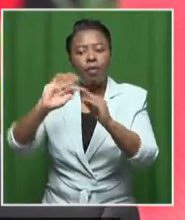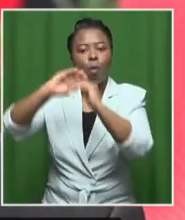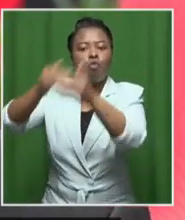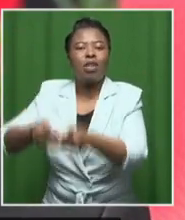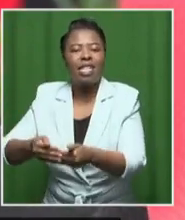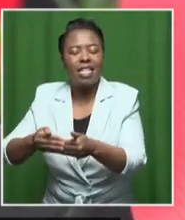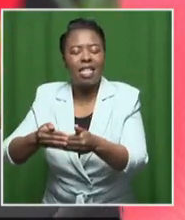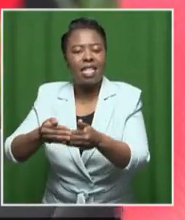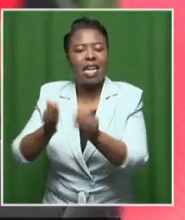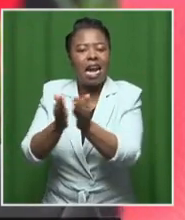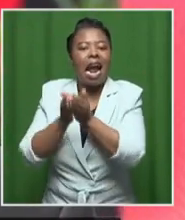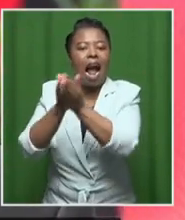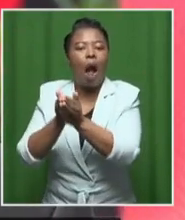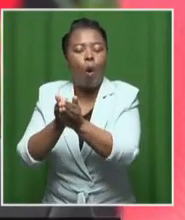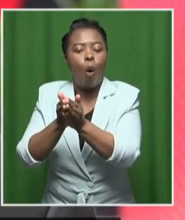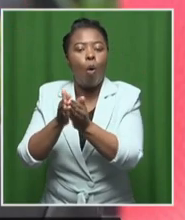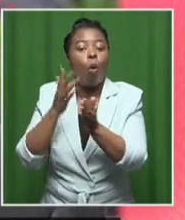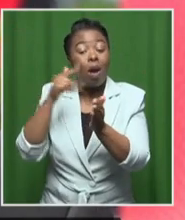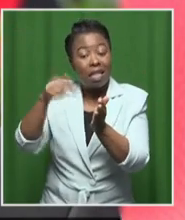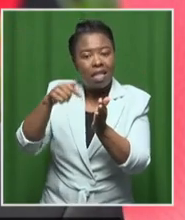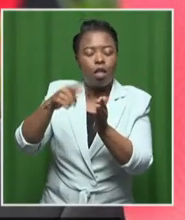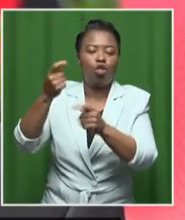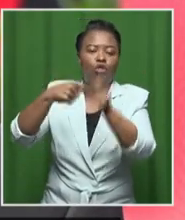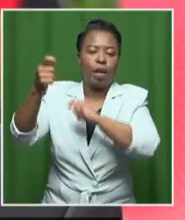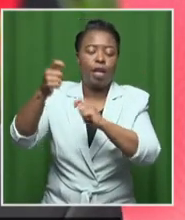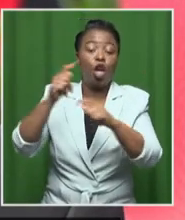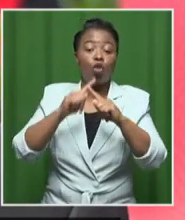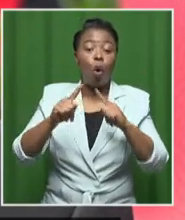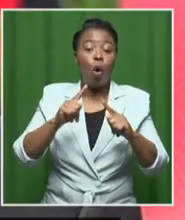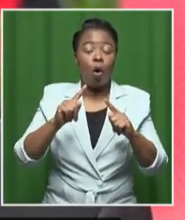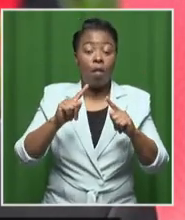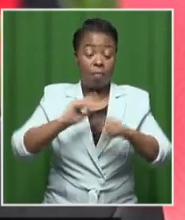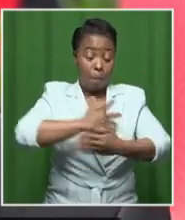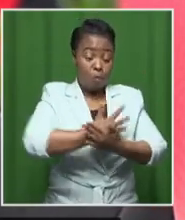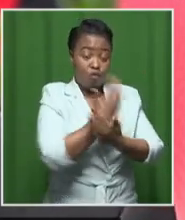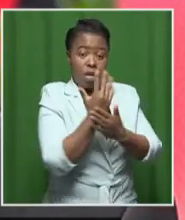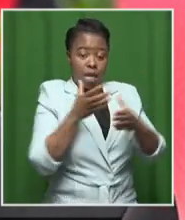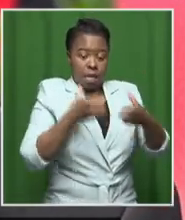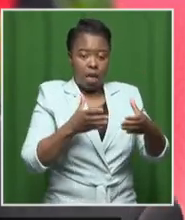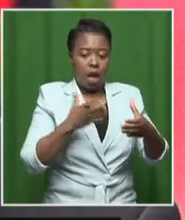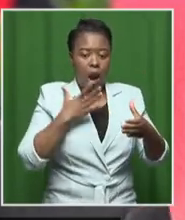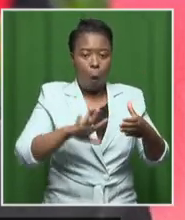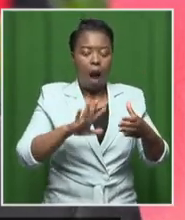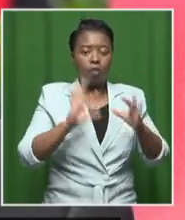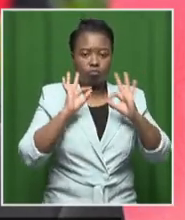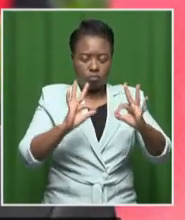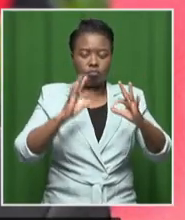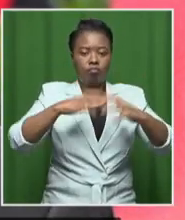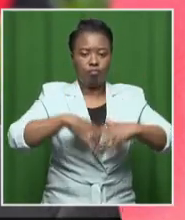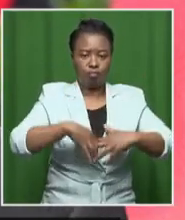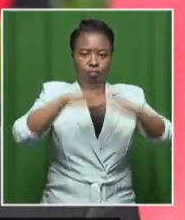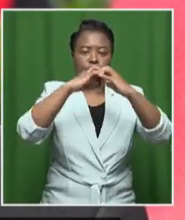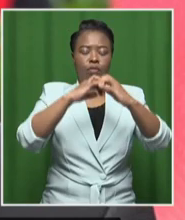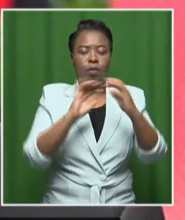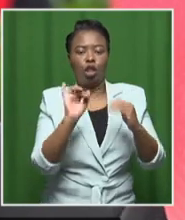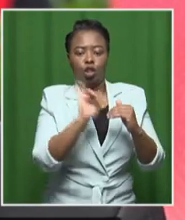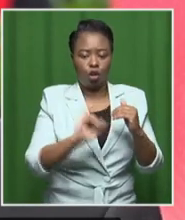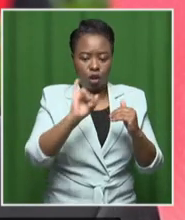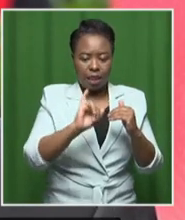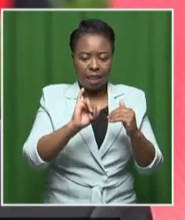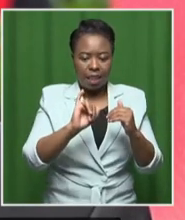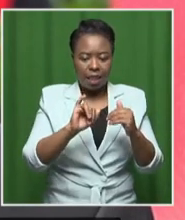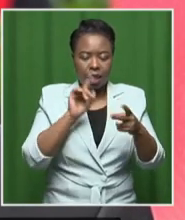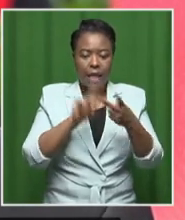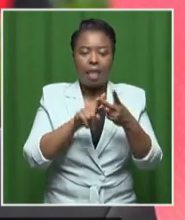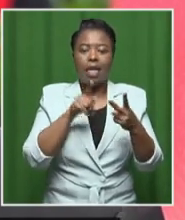trade. So they want to establish their own insurance industry so that they can be